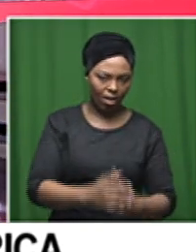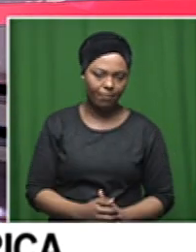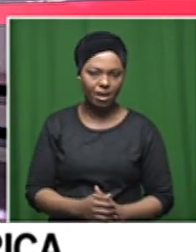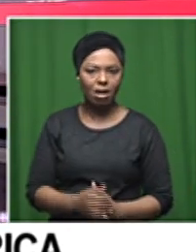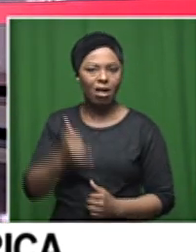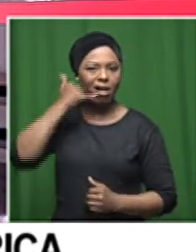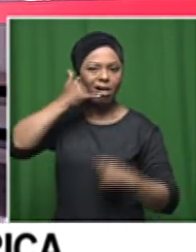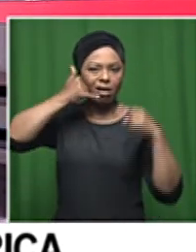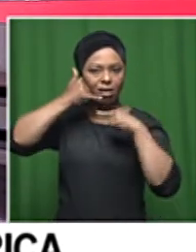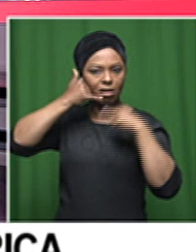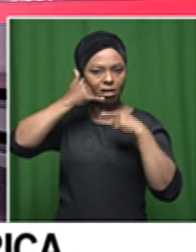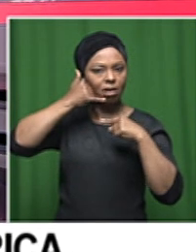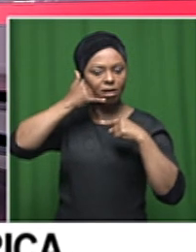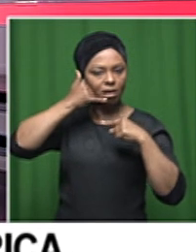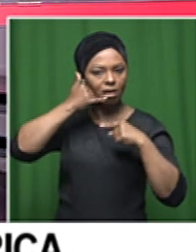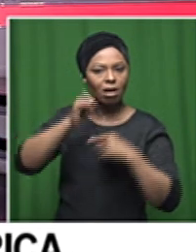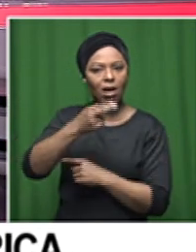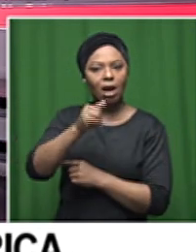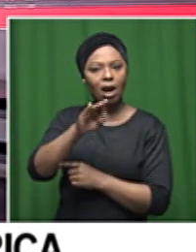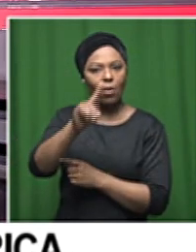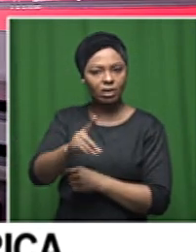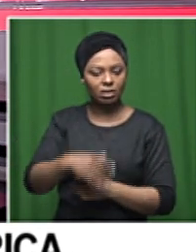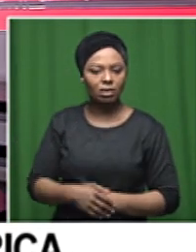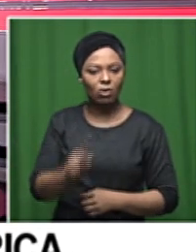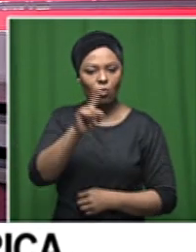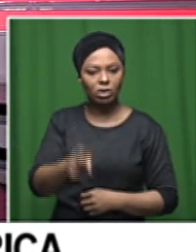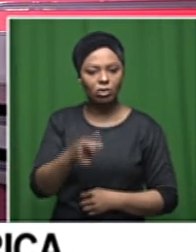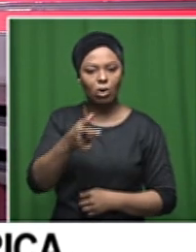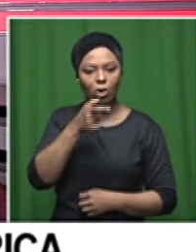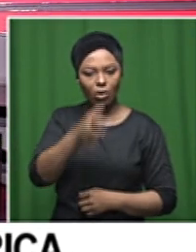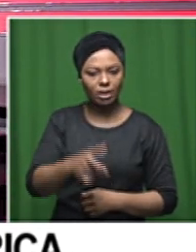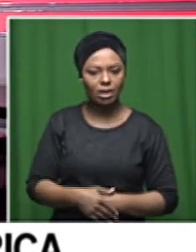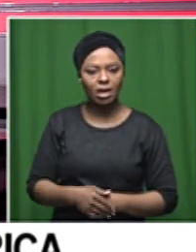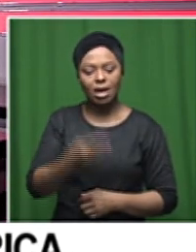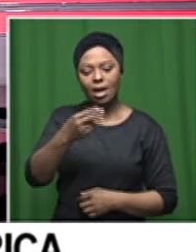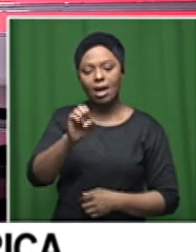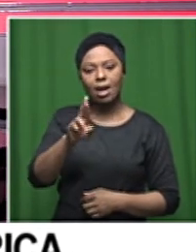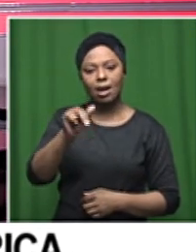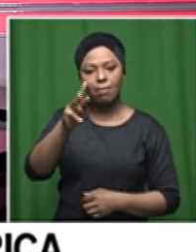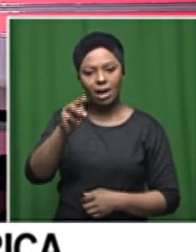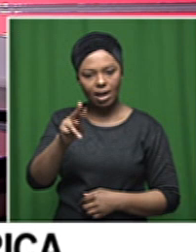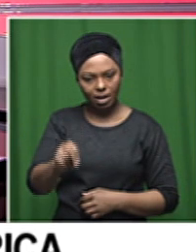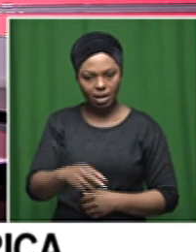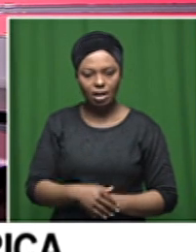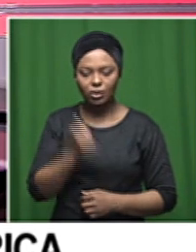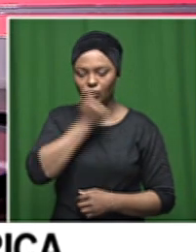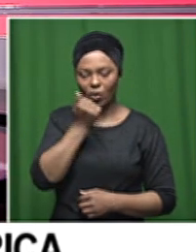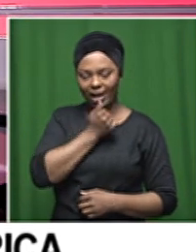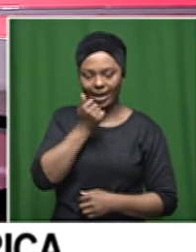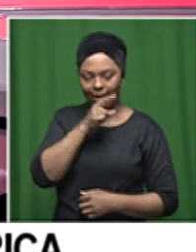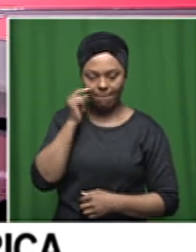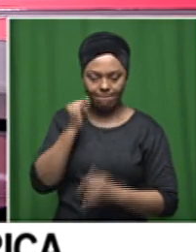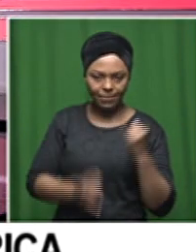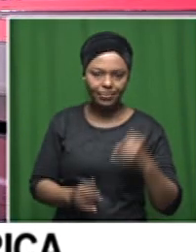on the line. Good day, Howard. What's your question or comment? My name is Herman Peter Cook. Apologies, I'm from Herman. Stellenbosch,